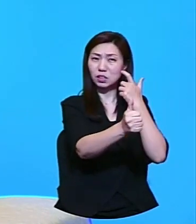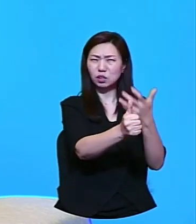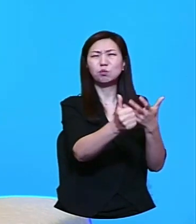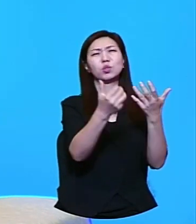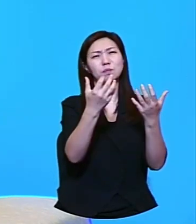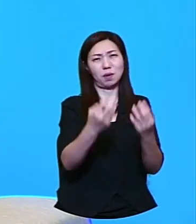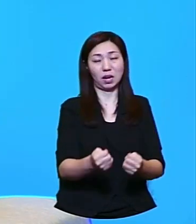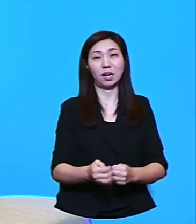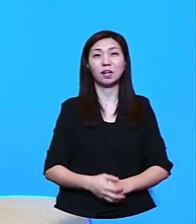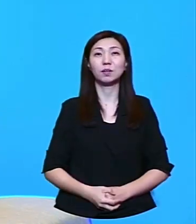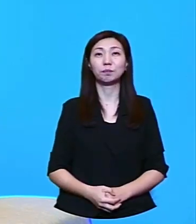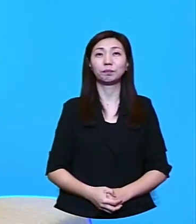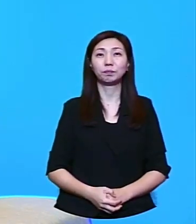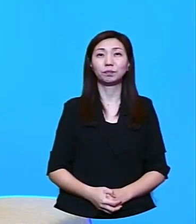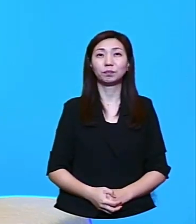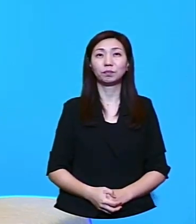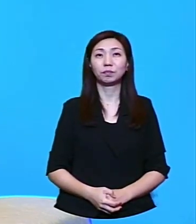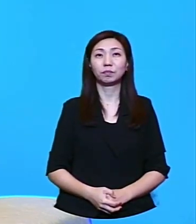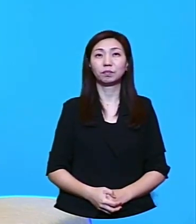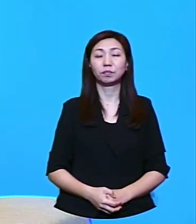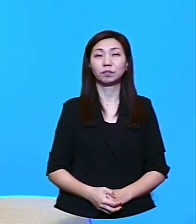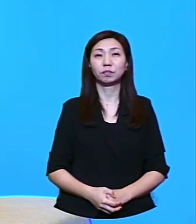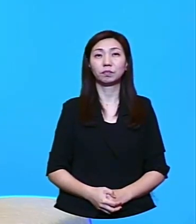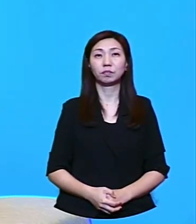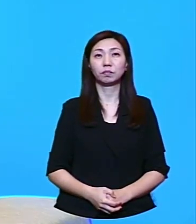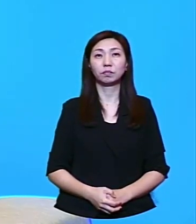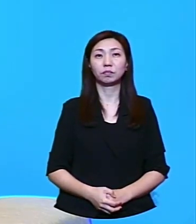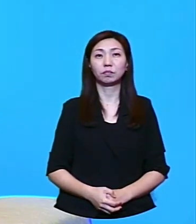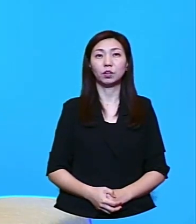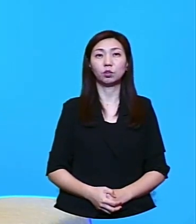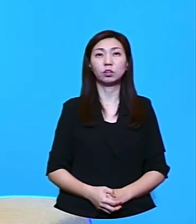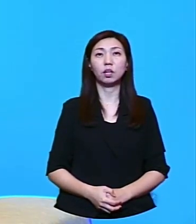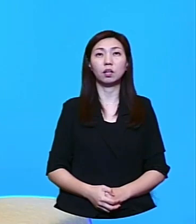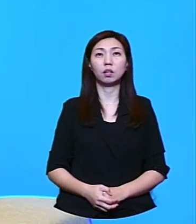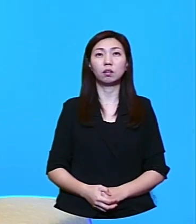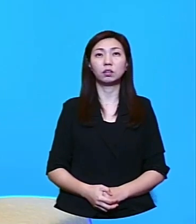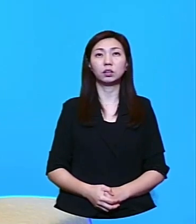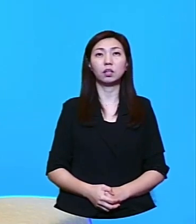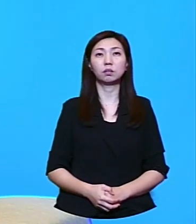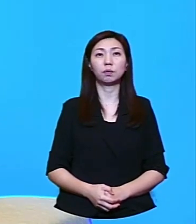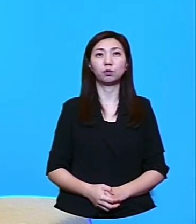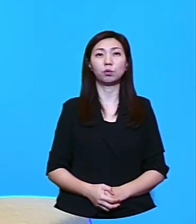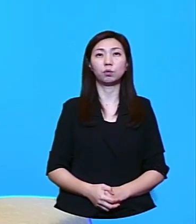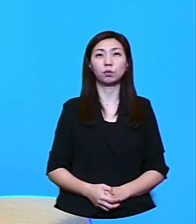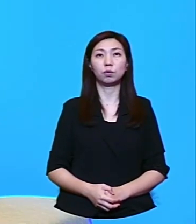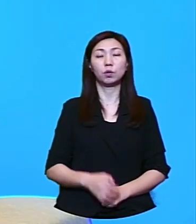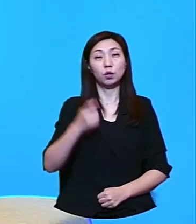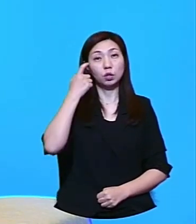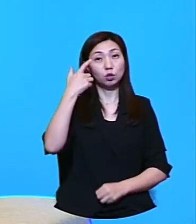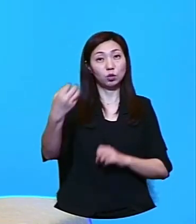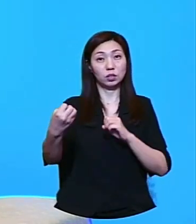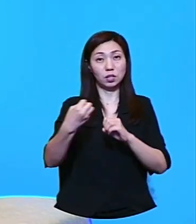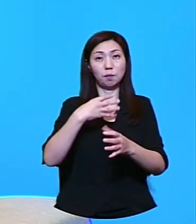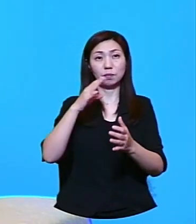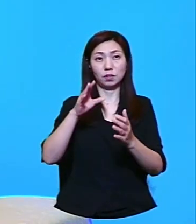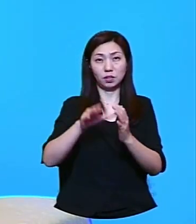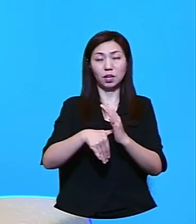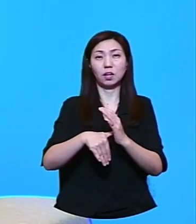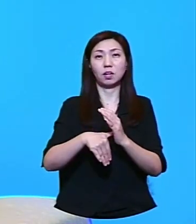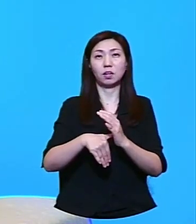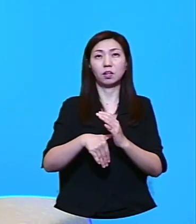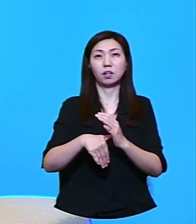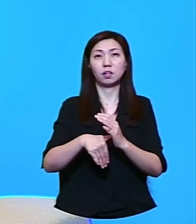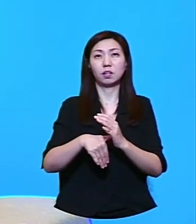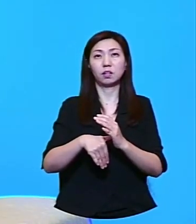Right. We'll entertain some of the questions here in our Q&A session. Now, I'd like to